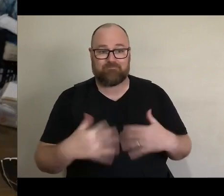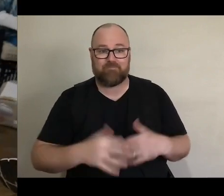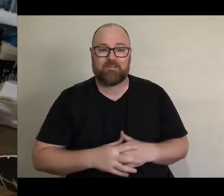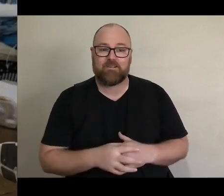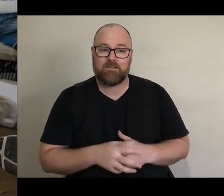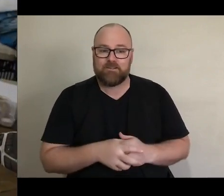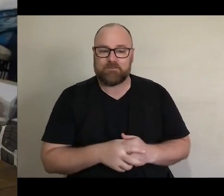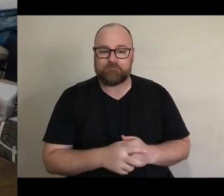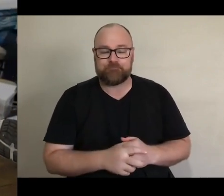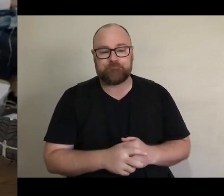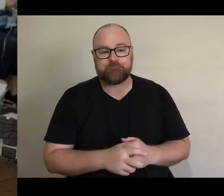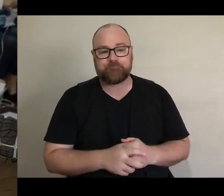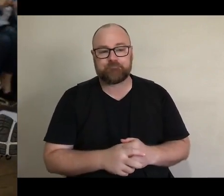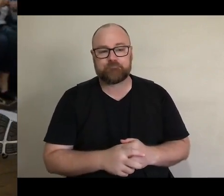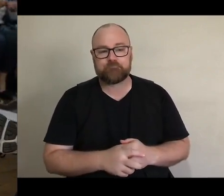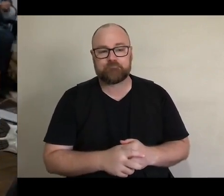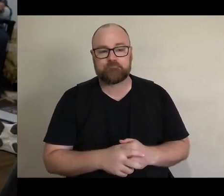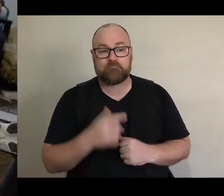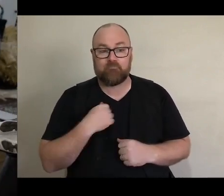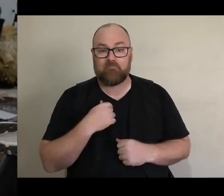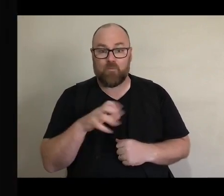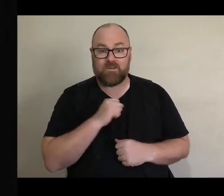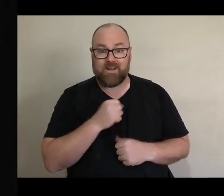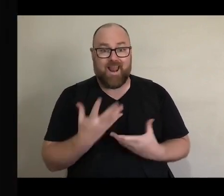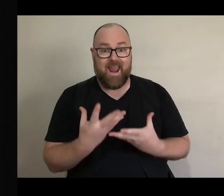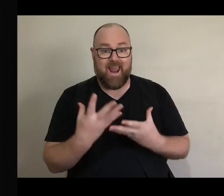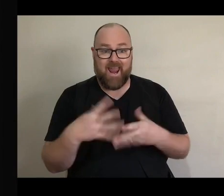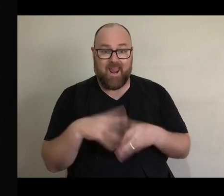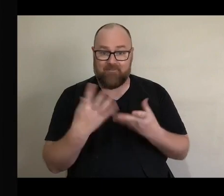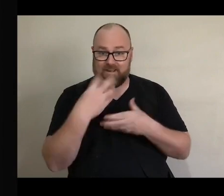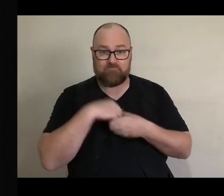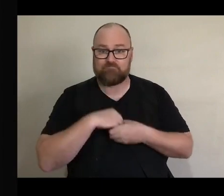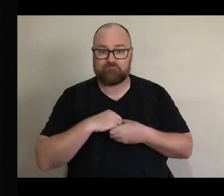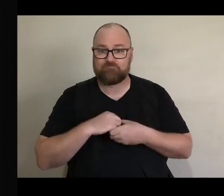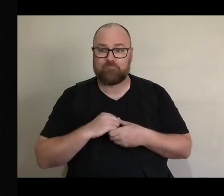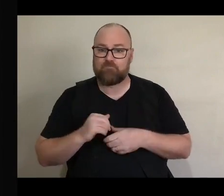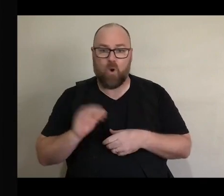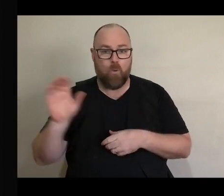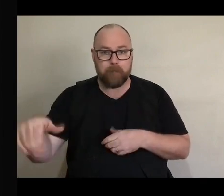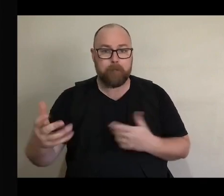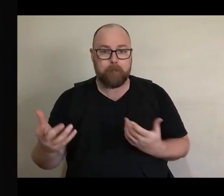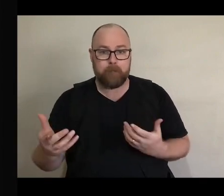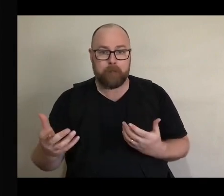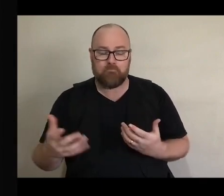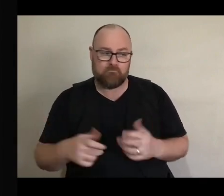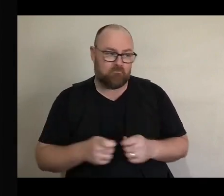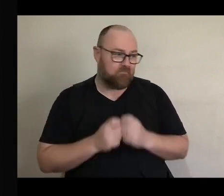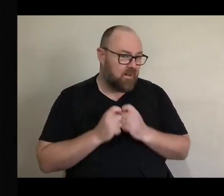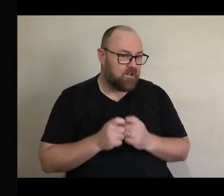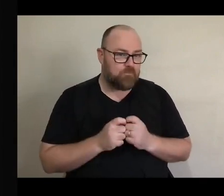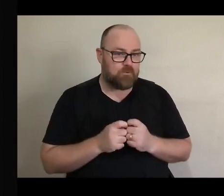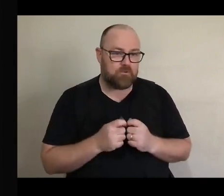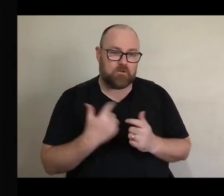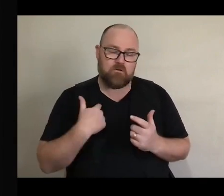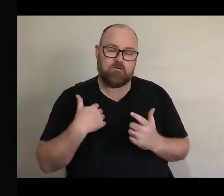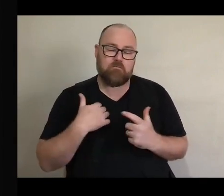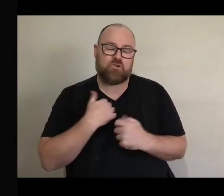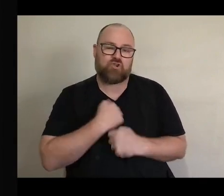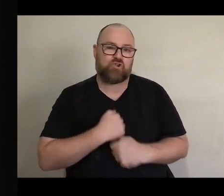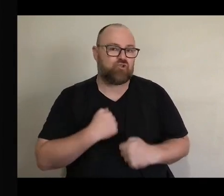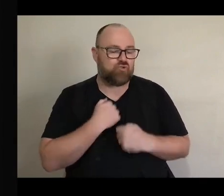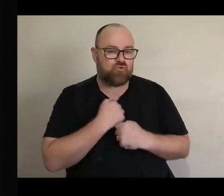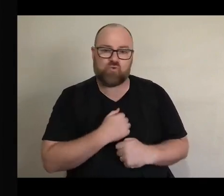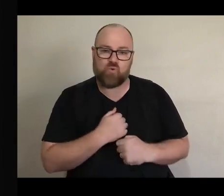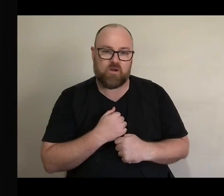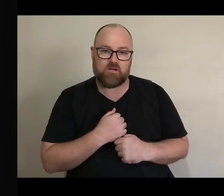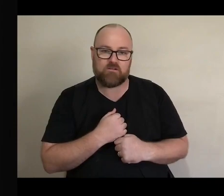I feel like I took everything home with me. It was all so valuable, and God, I enjoyed every moment of it.